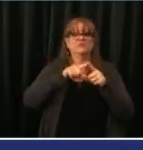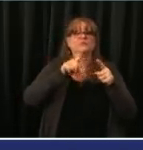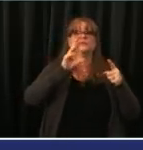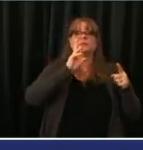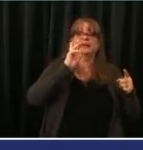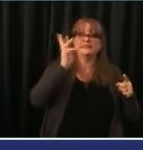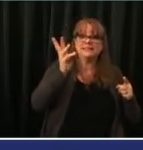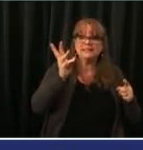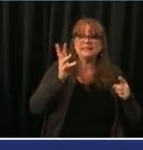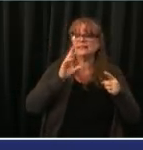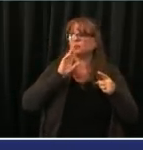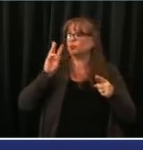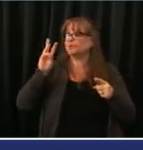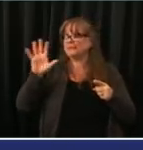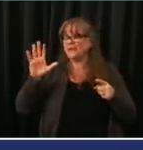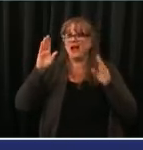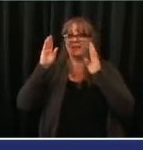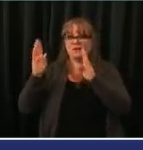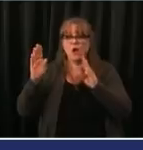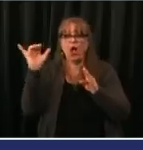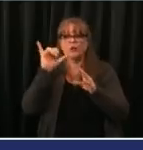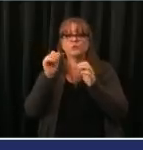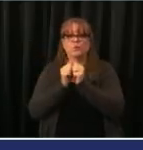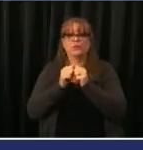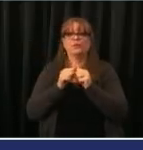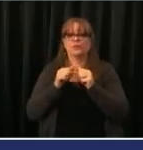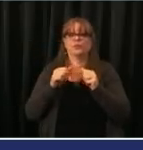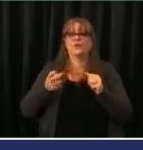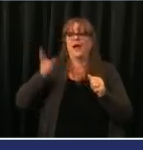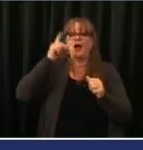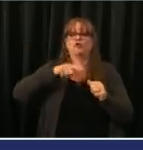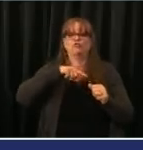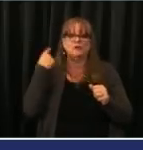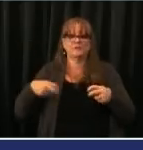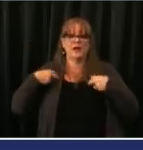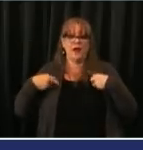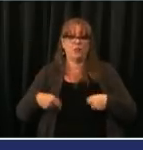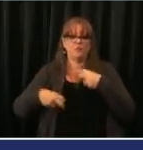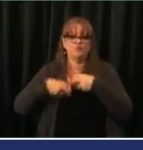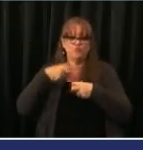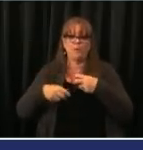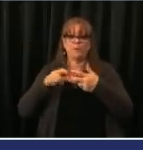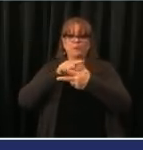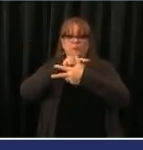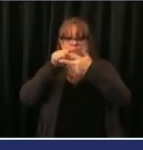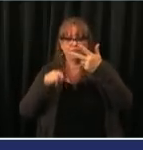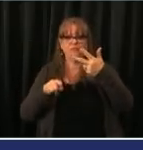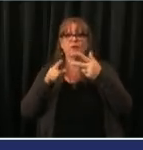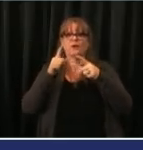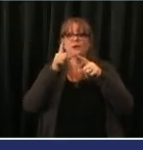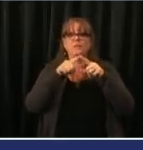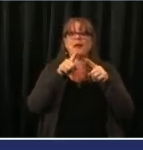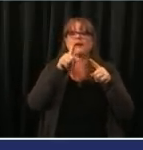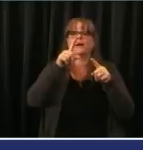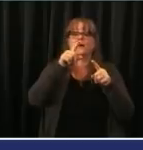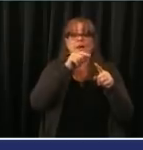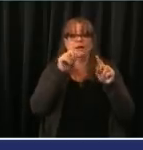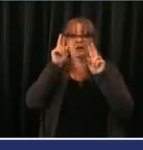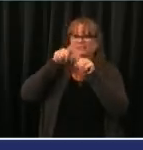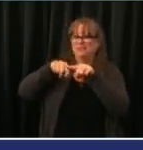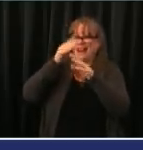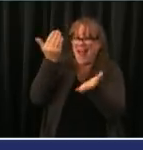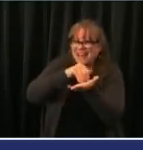every Coloradan age 60 and up. We'll have more information on that. It really just depends on vaccines. I think there's 2 errors here that some states have made.